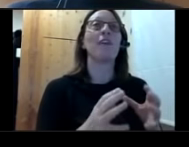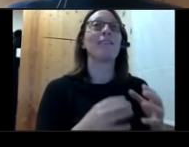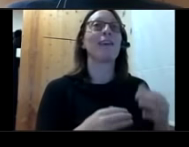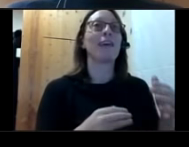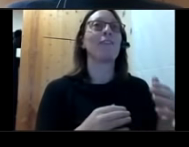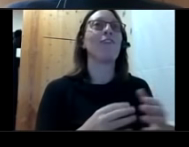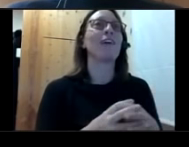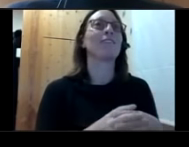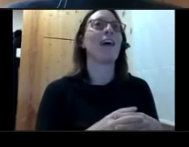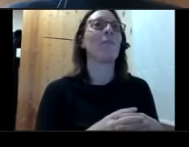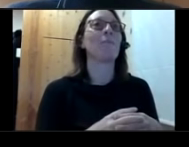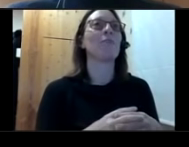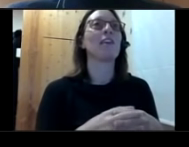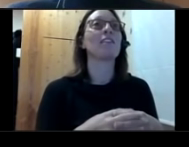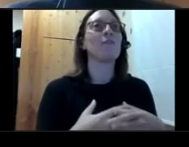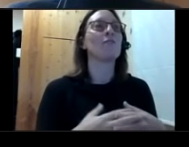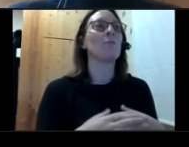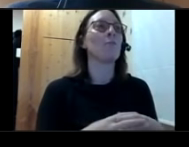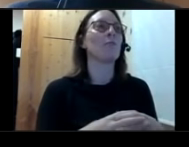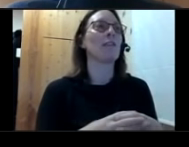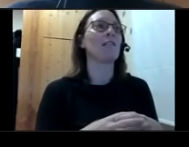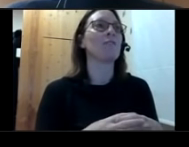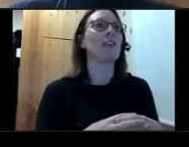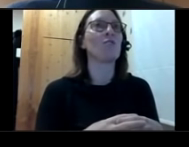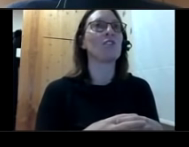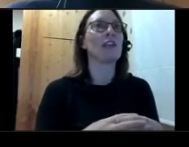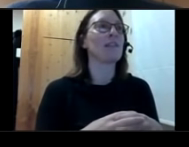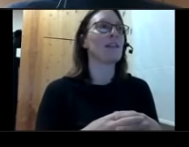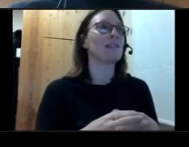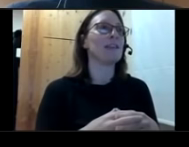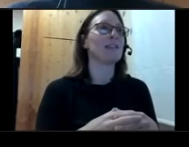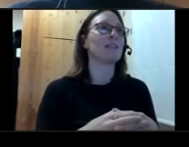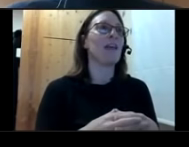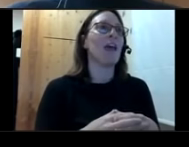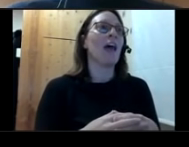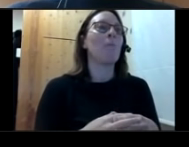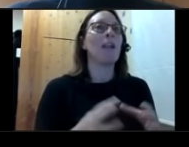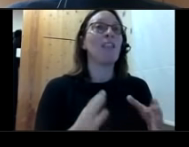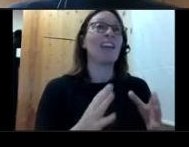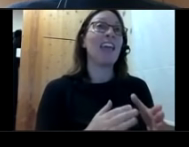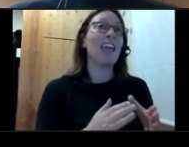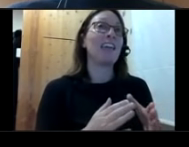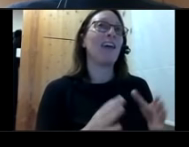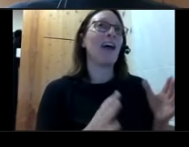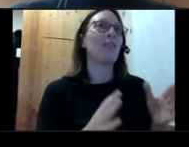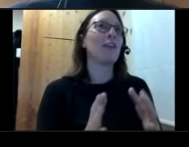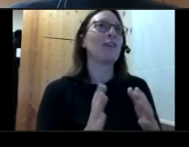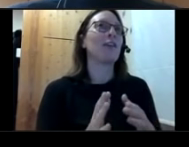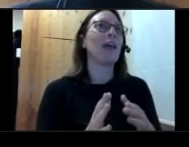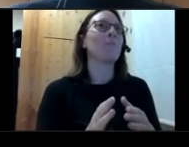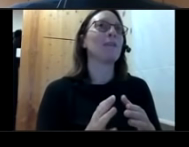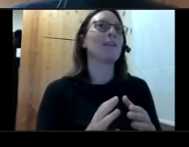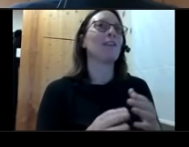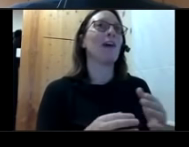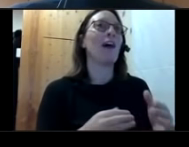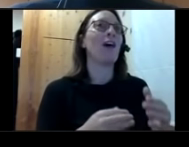simple things that can affect the experience for people with assistive technology and access needs. But I think key, and the thing that